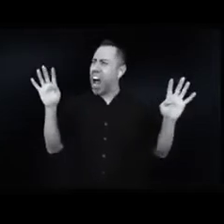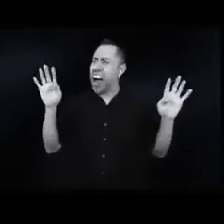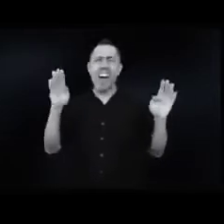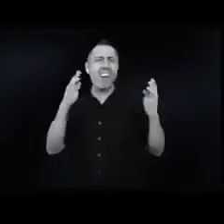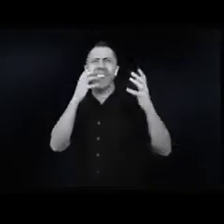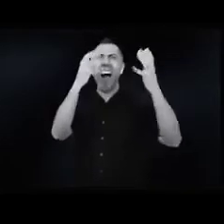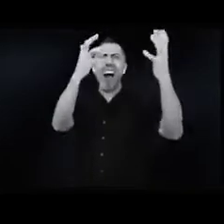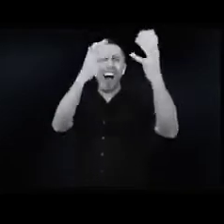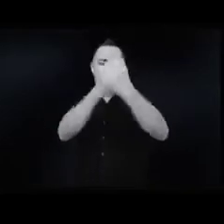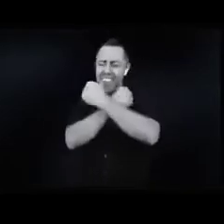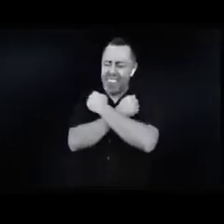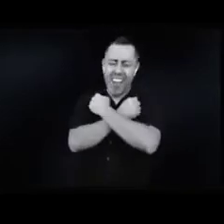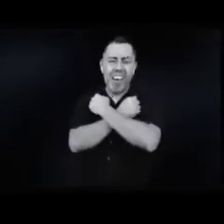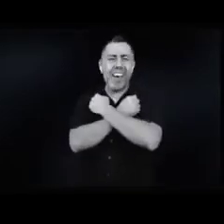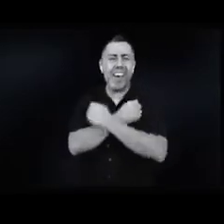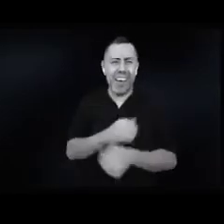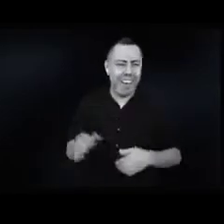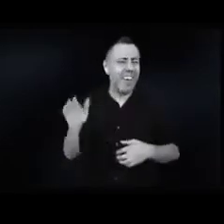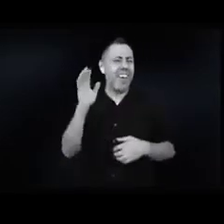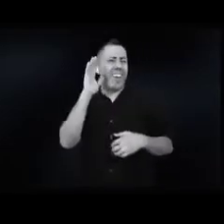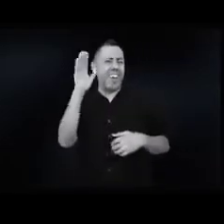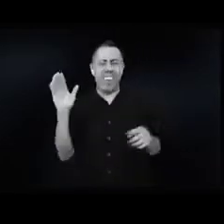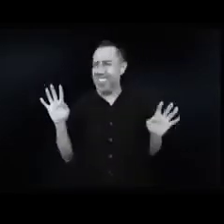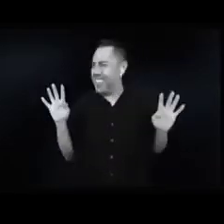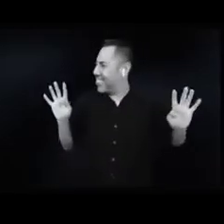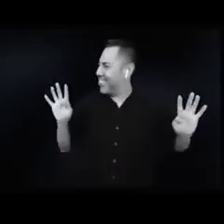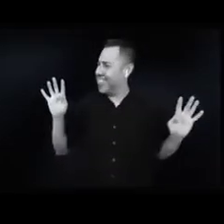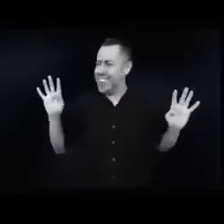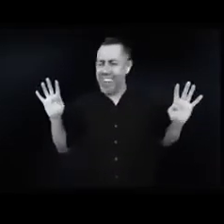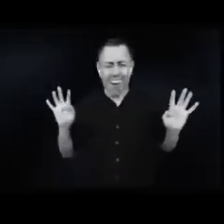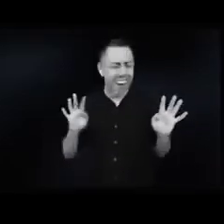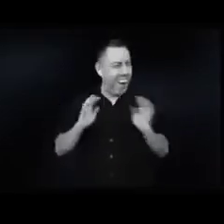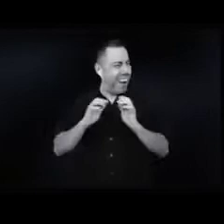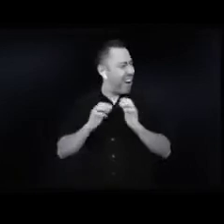love. We will rise and soar above, stand in